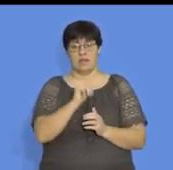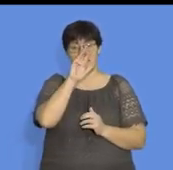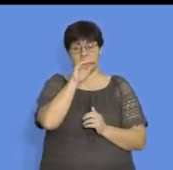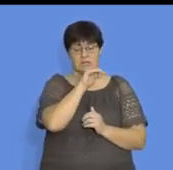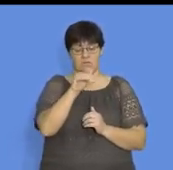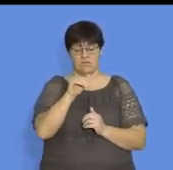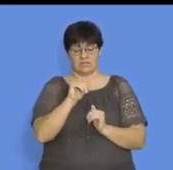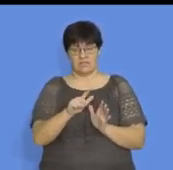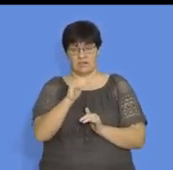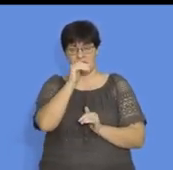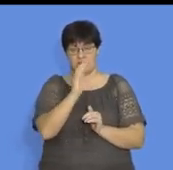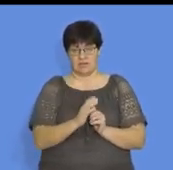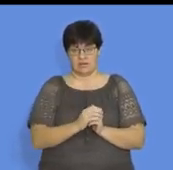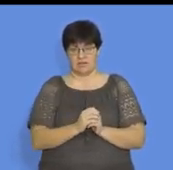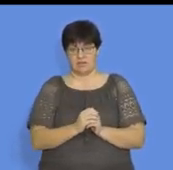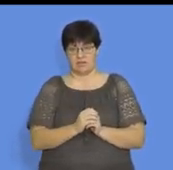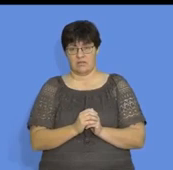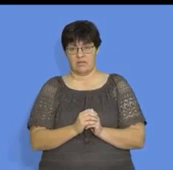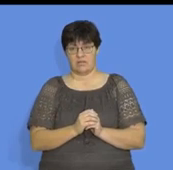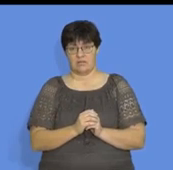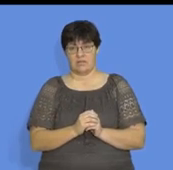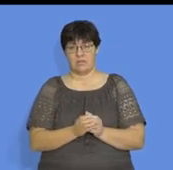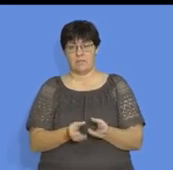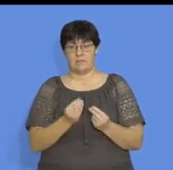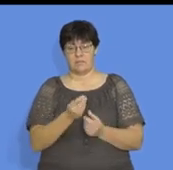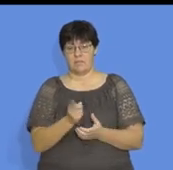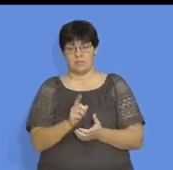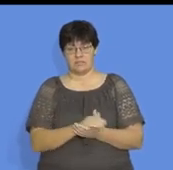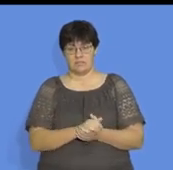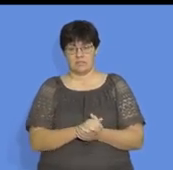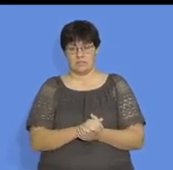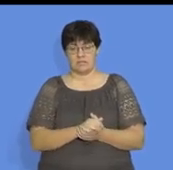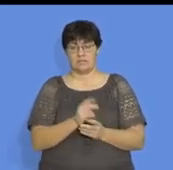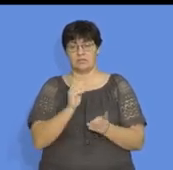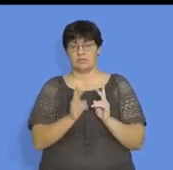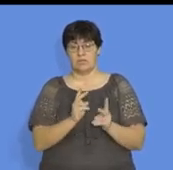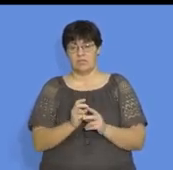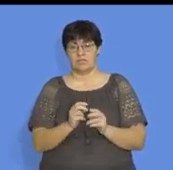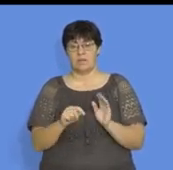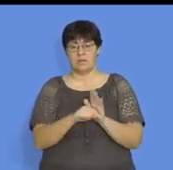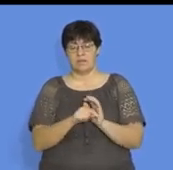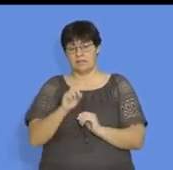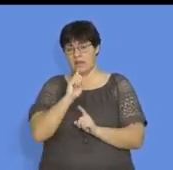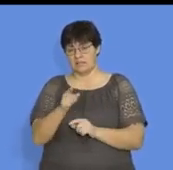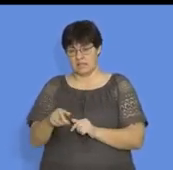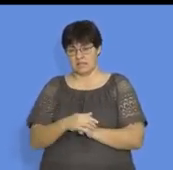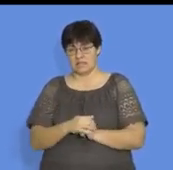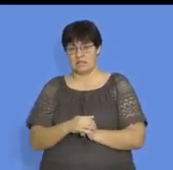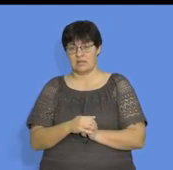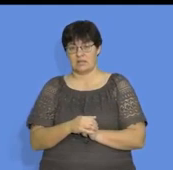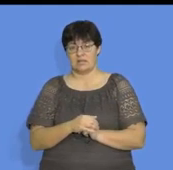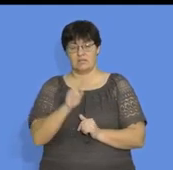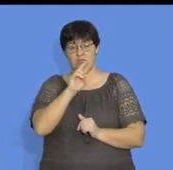19 divided by 7, which will give me that. So it will be 12 minus that answer, which will give